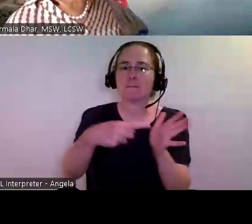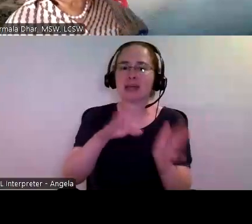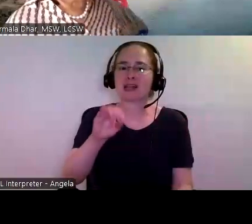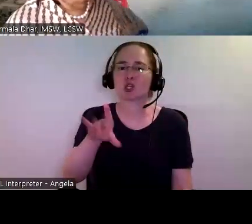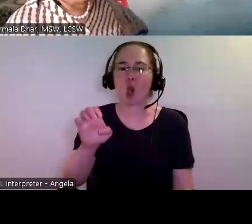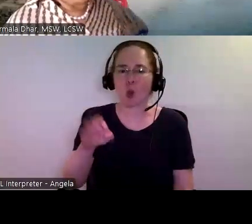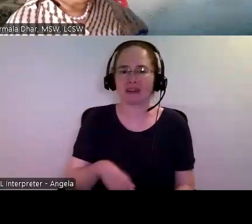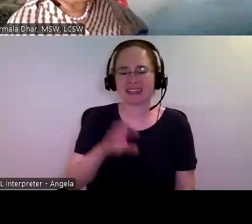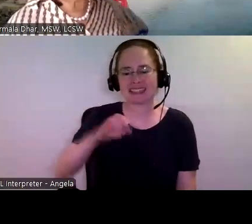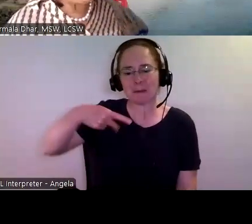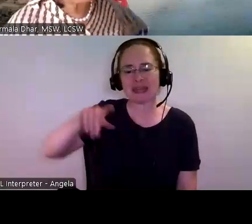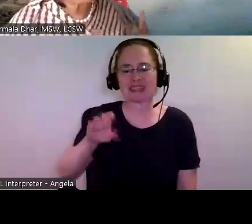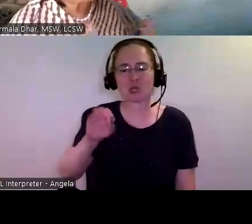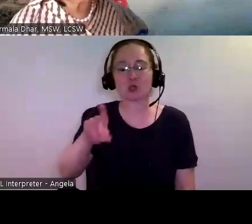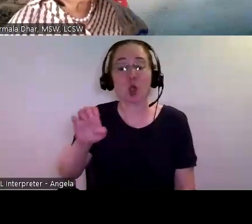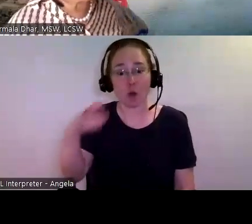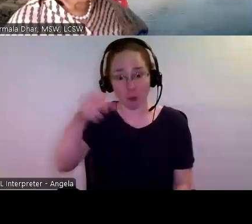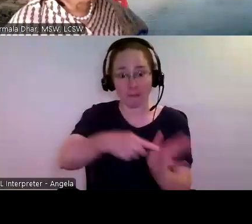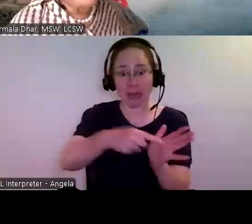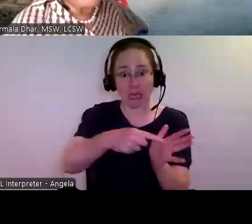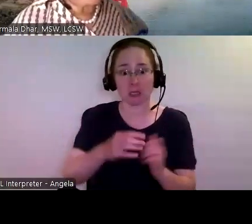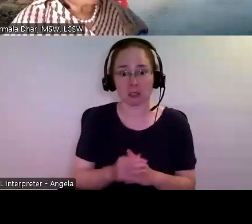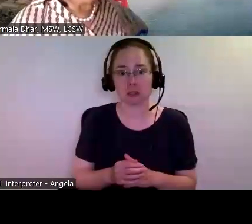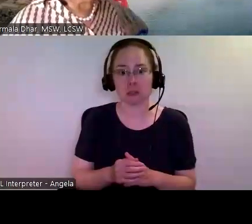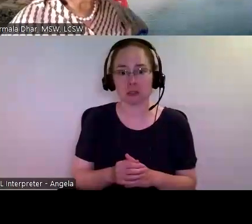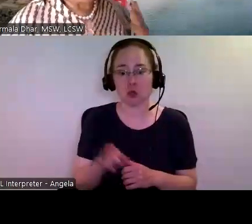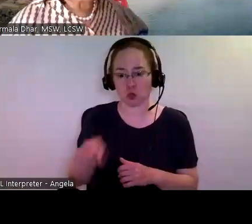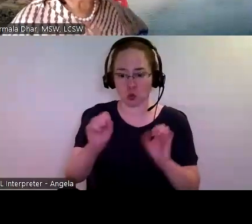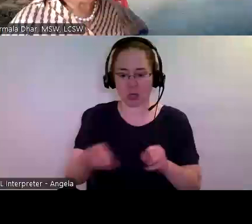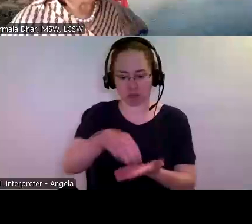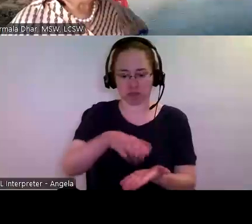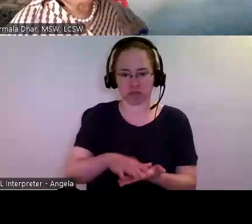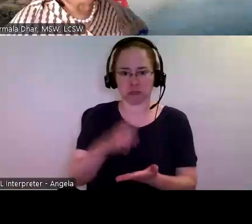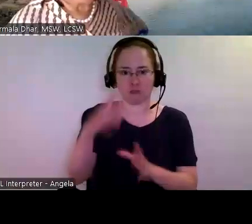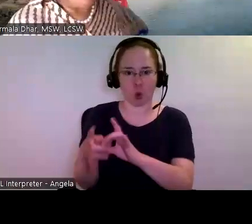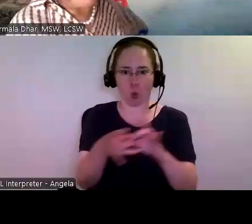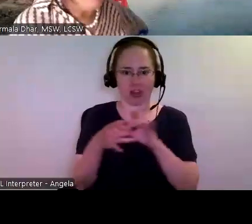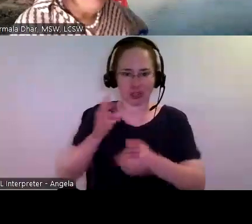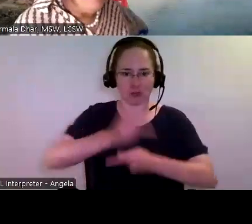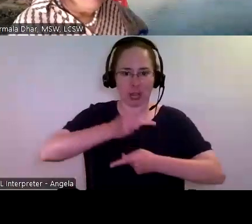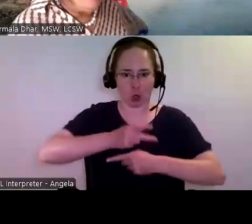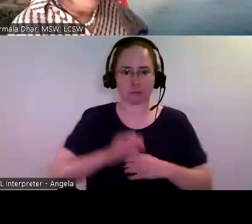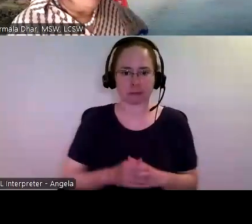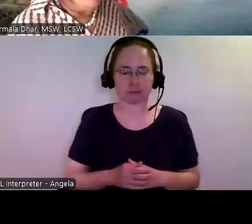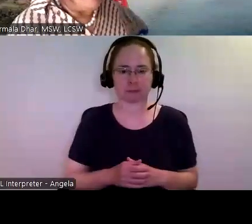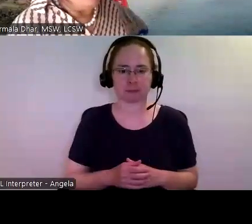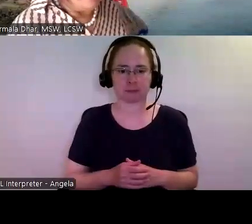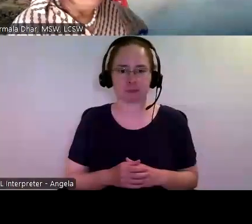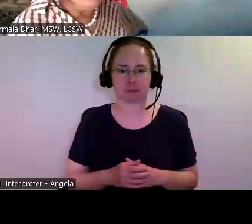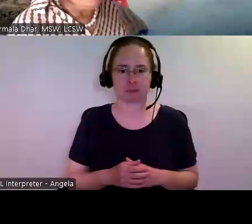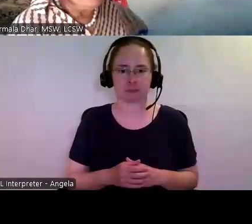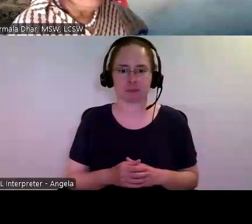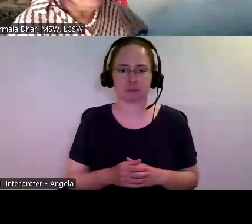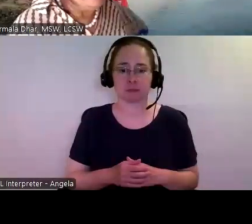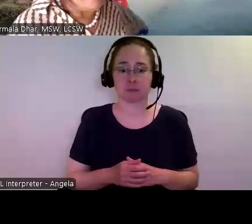CPT codes that can be used for coordination of care. And